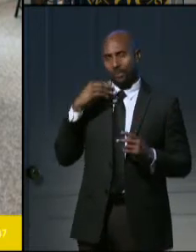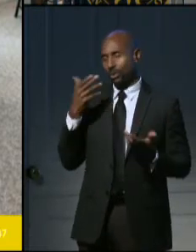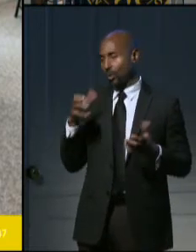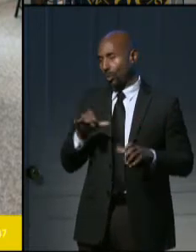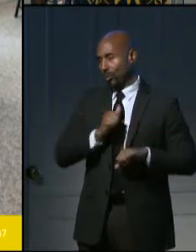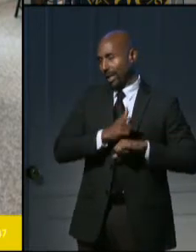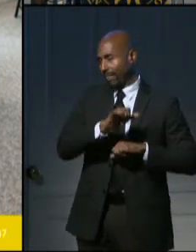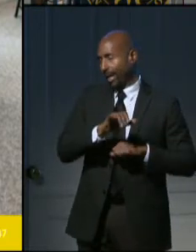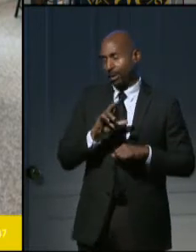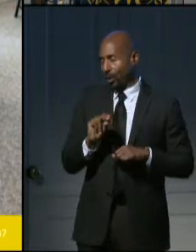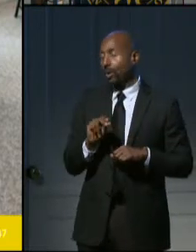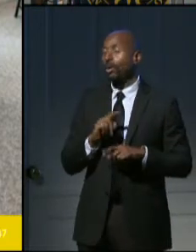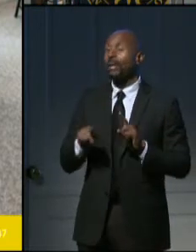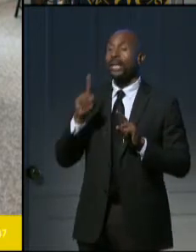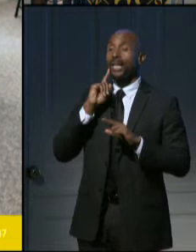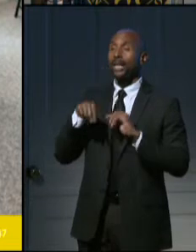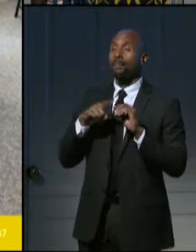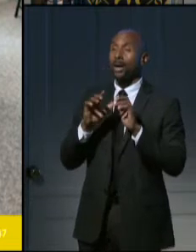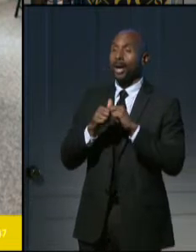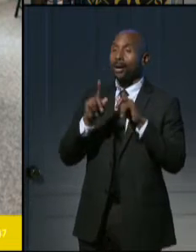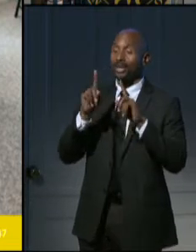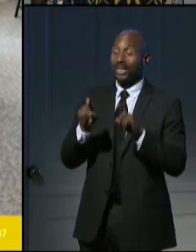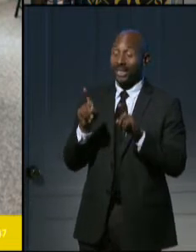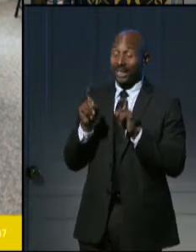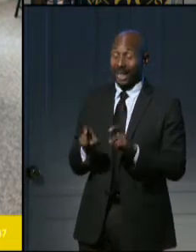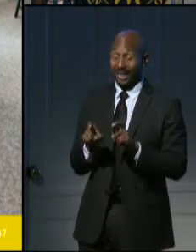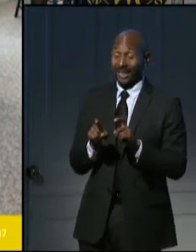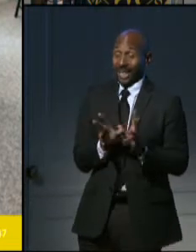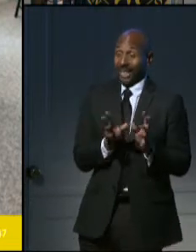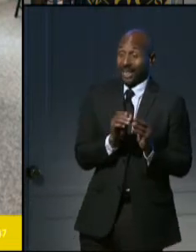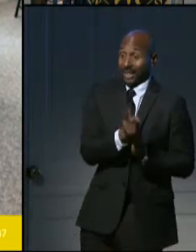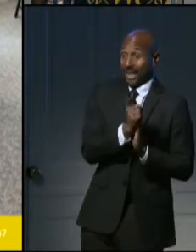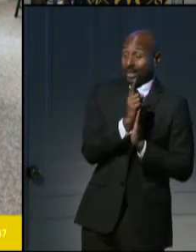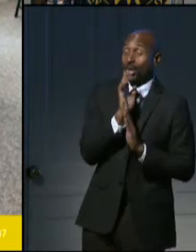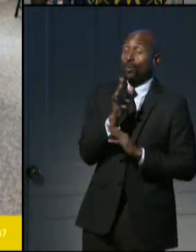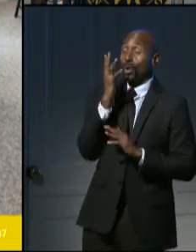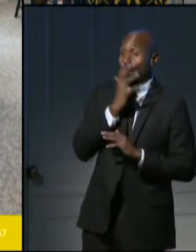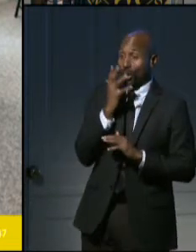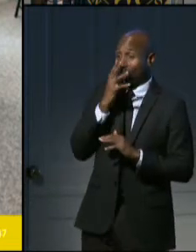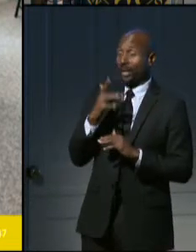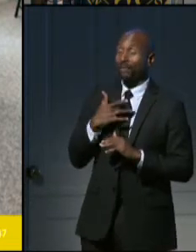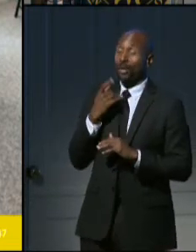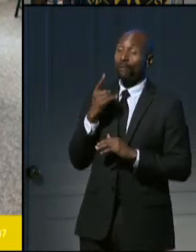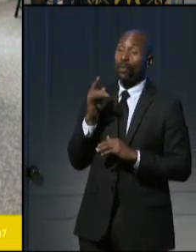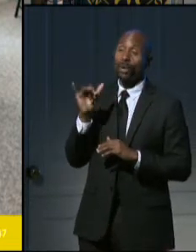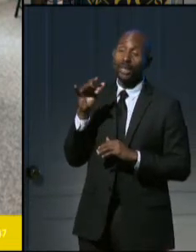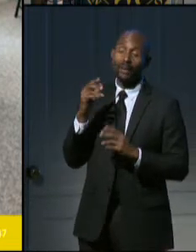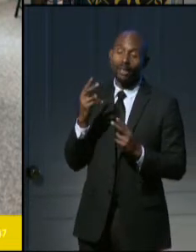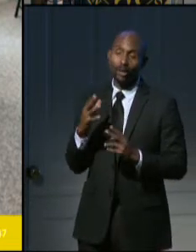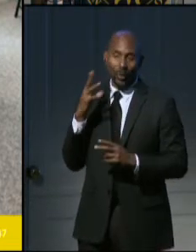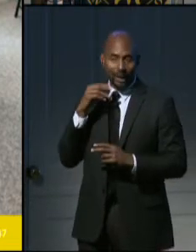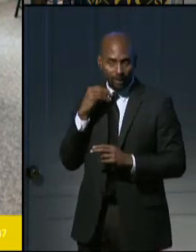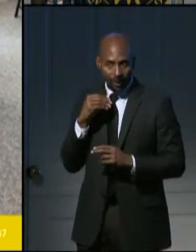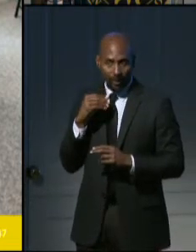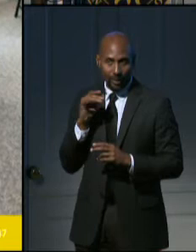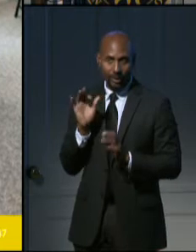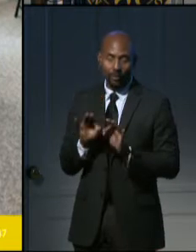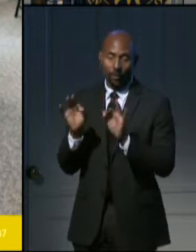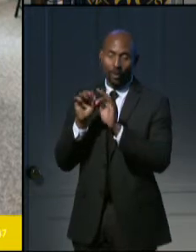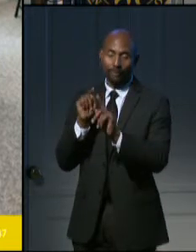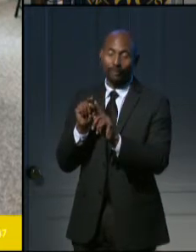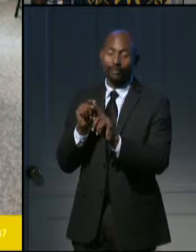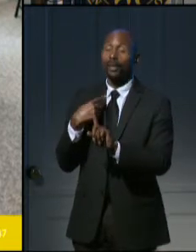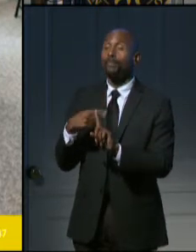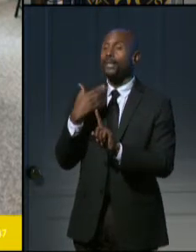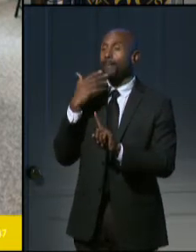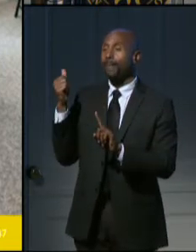about how that whole testing session is going to sort of look and feel for the visitor experience. And as always, best